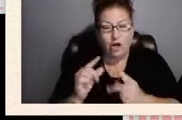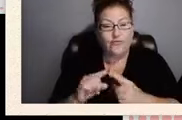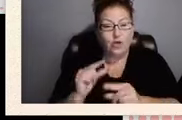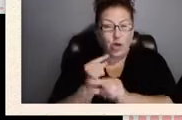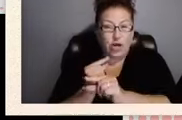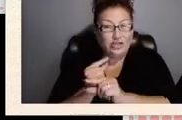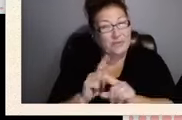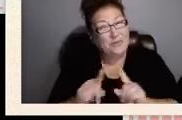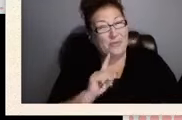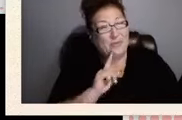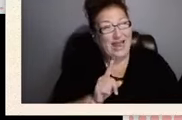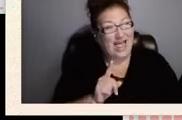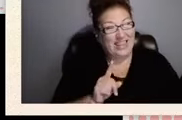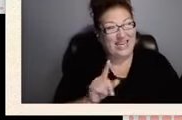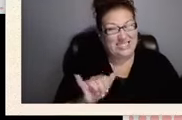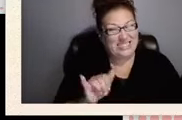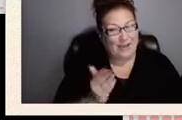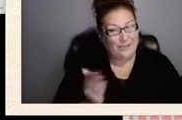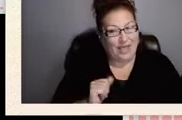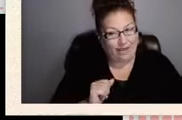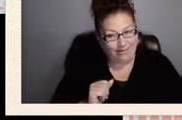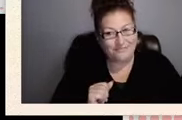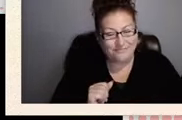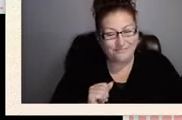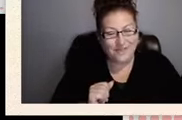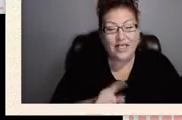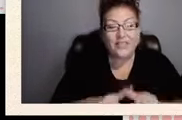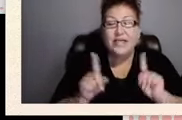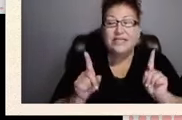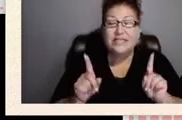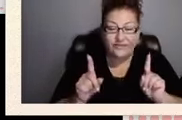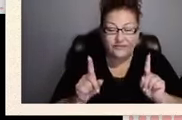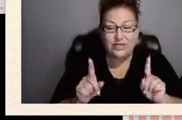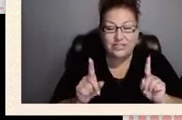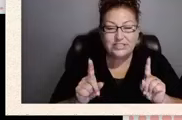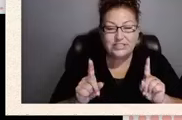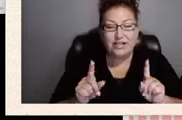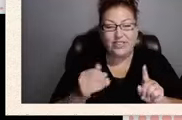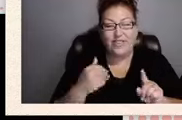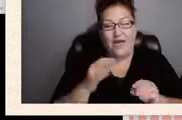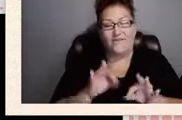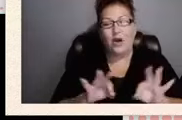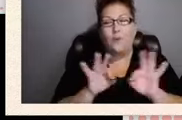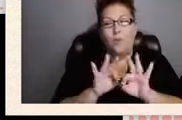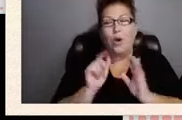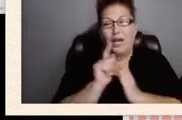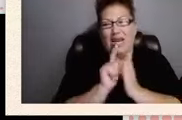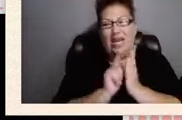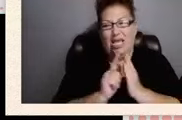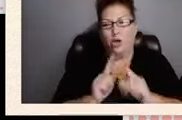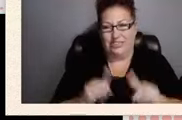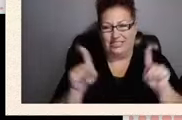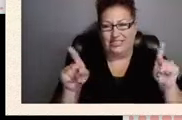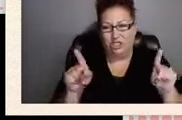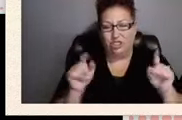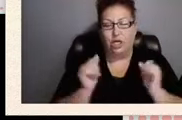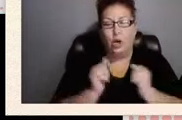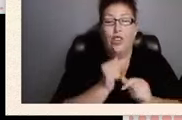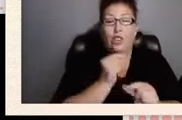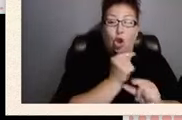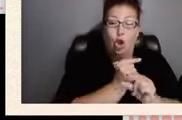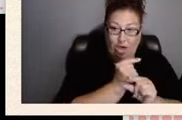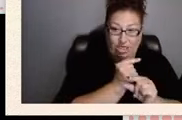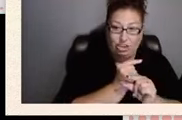the same thing. The difference, there's an important legal distinction. With guardianship, the court